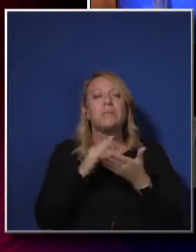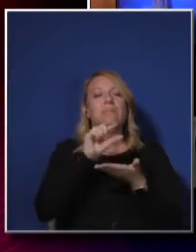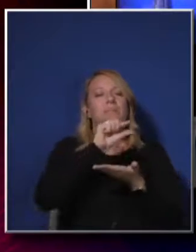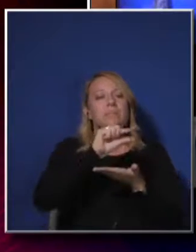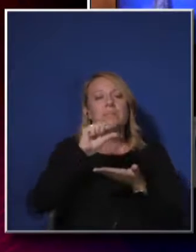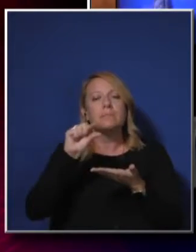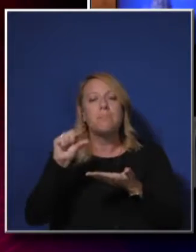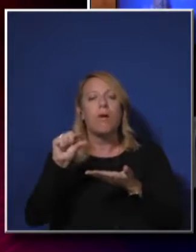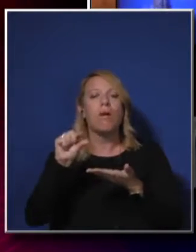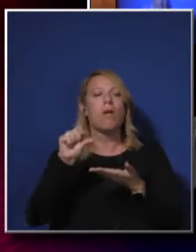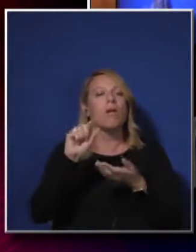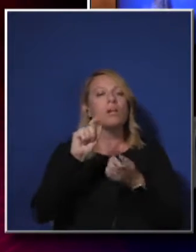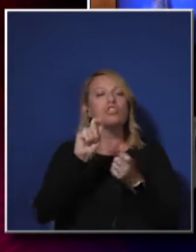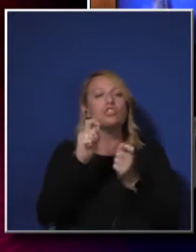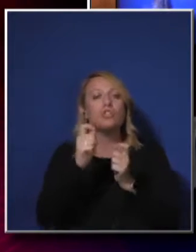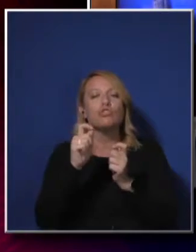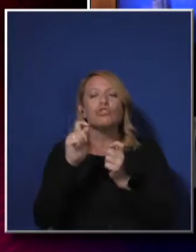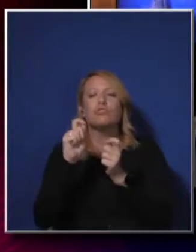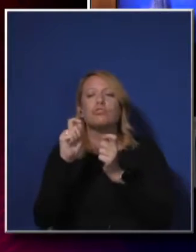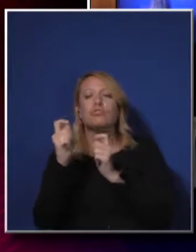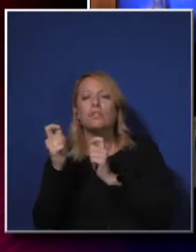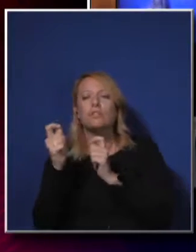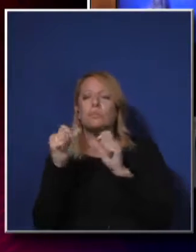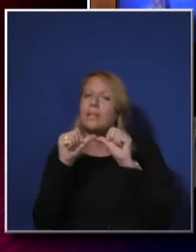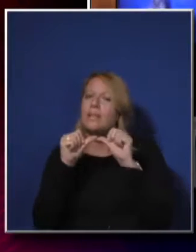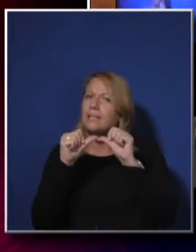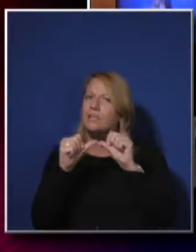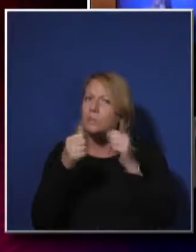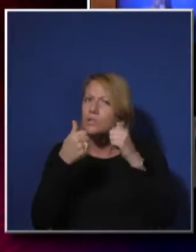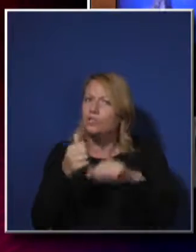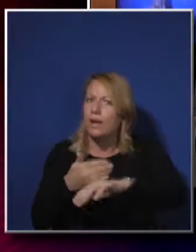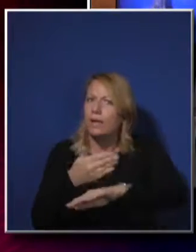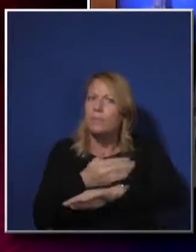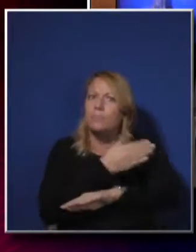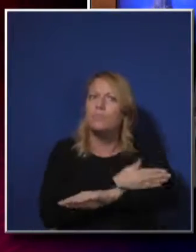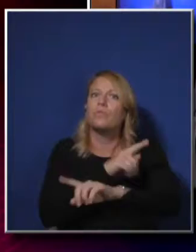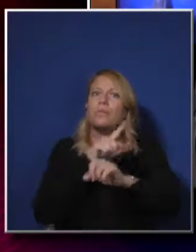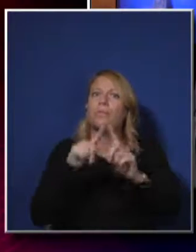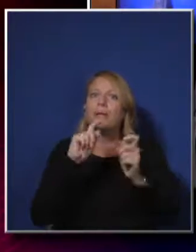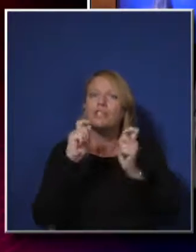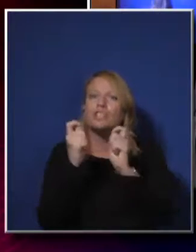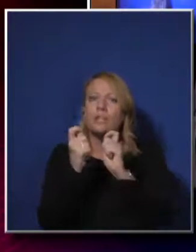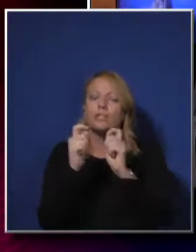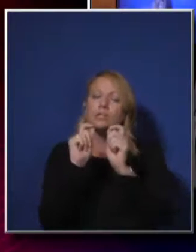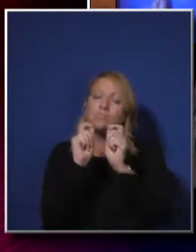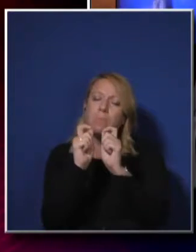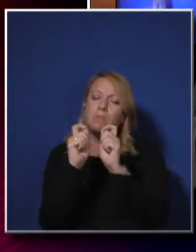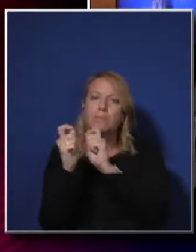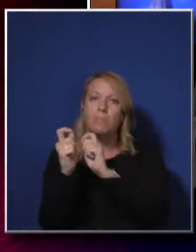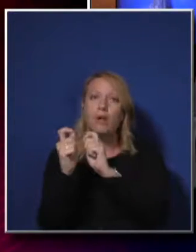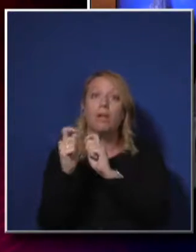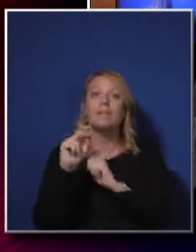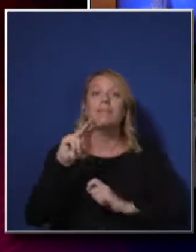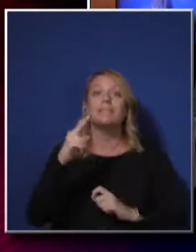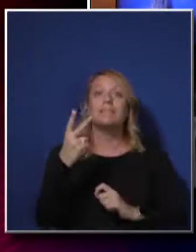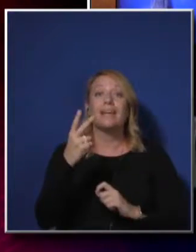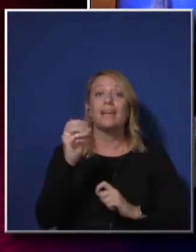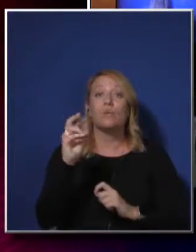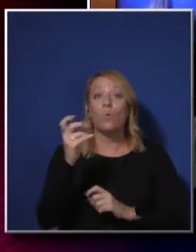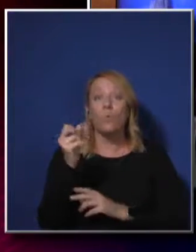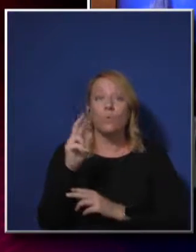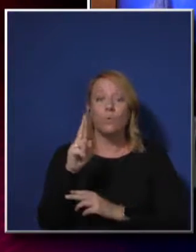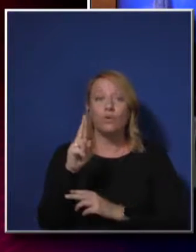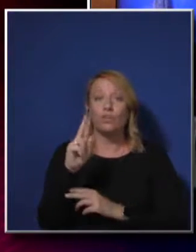small, incremental, continuous improvement changes. And then you have second order change, which is